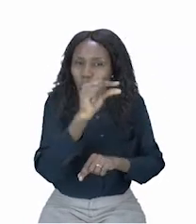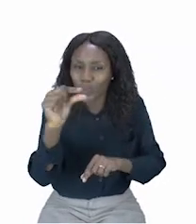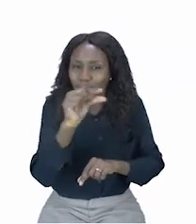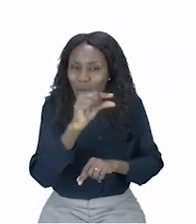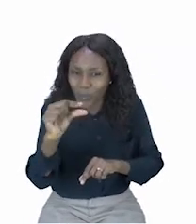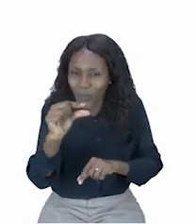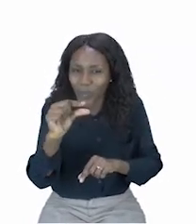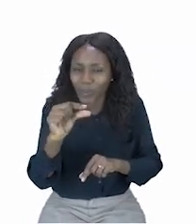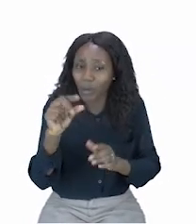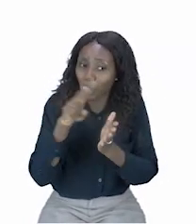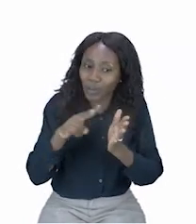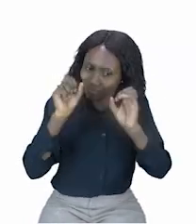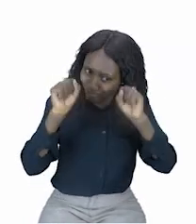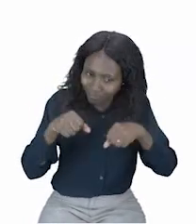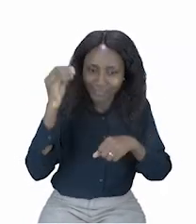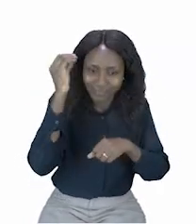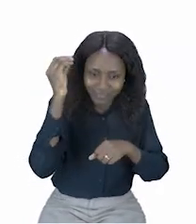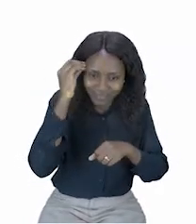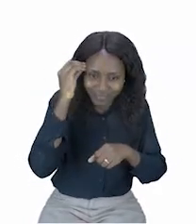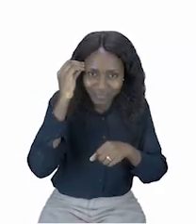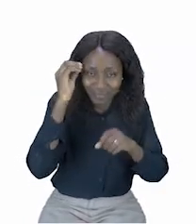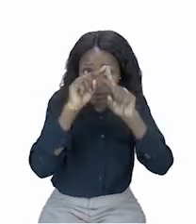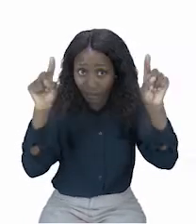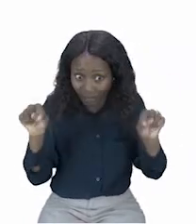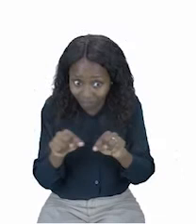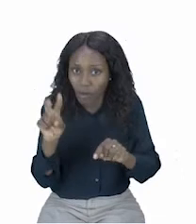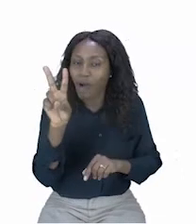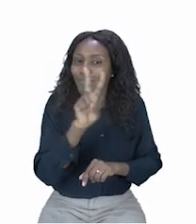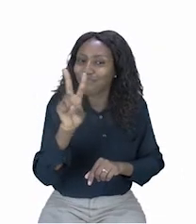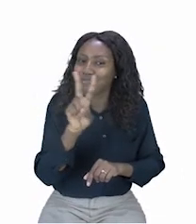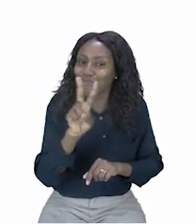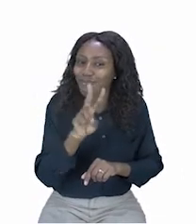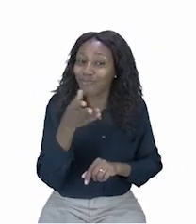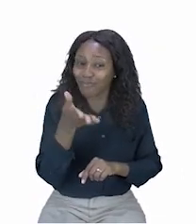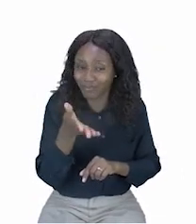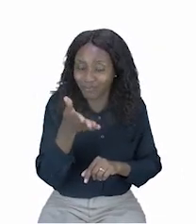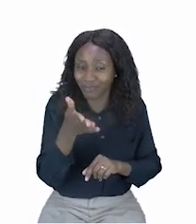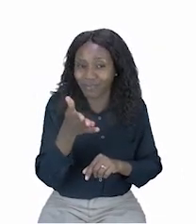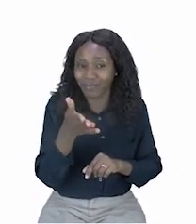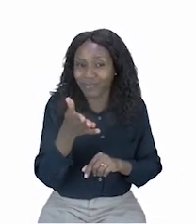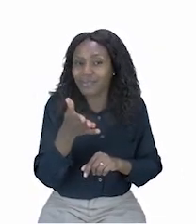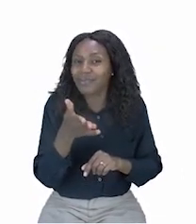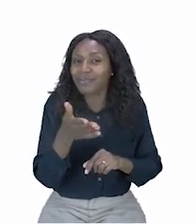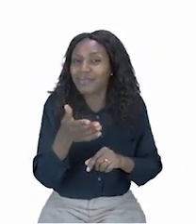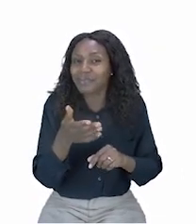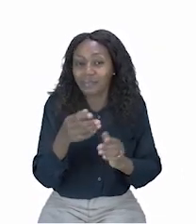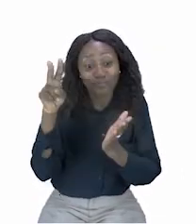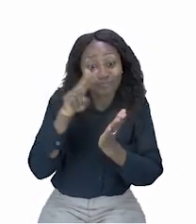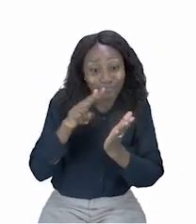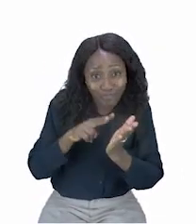we need to read. These words are called vocabulary words, and we are going to read them